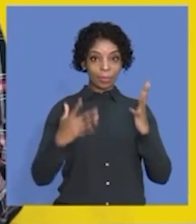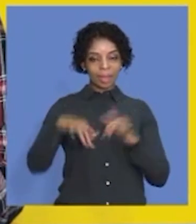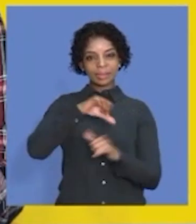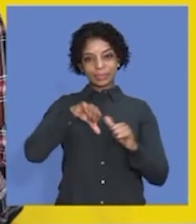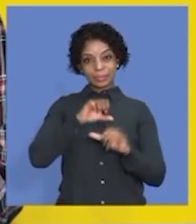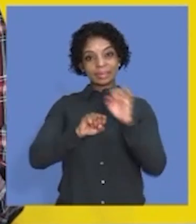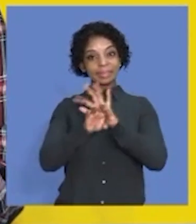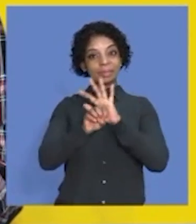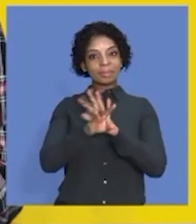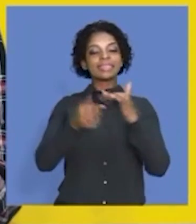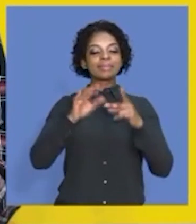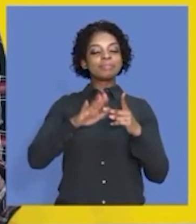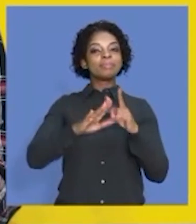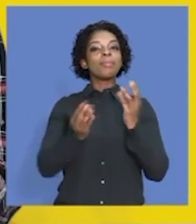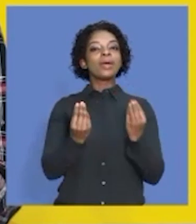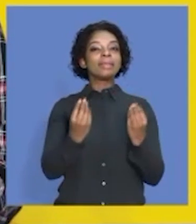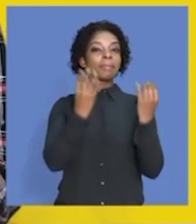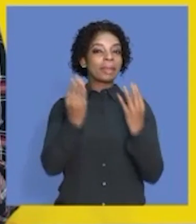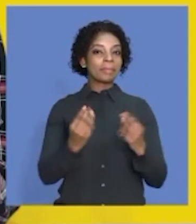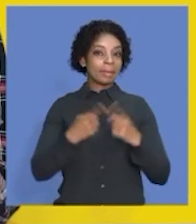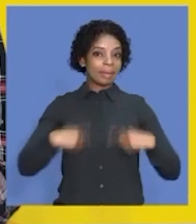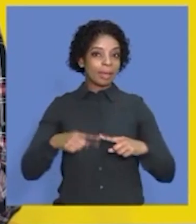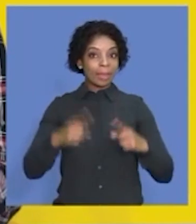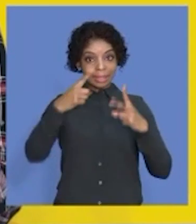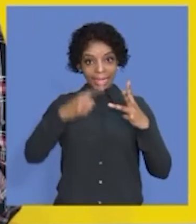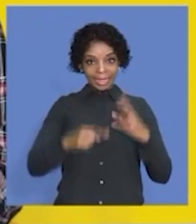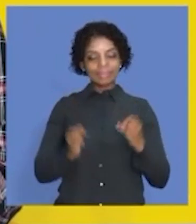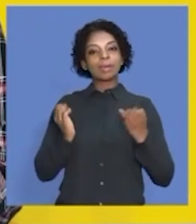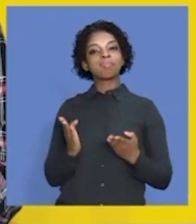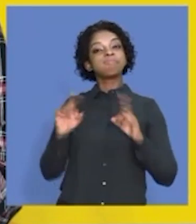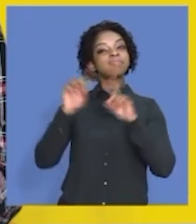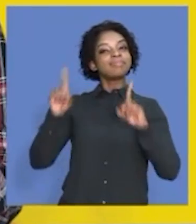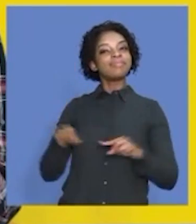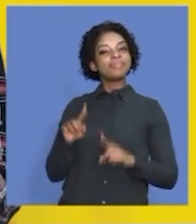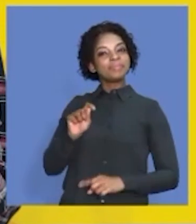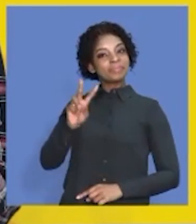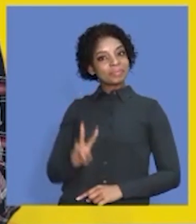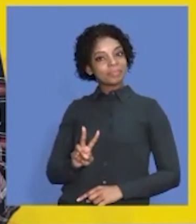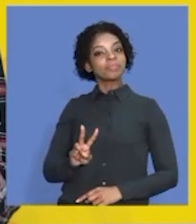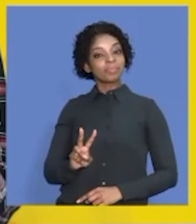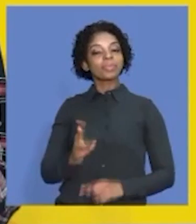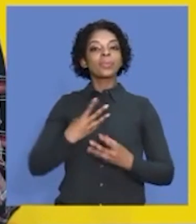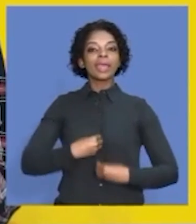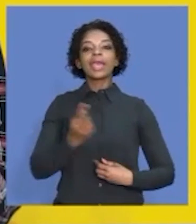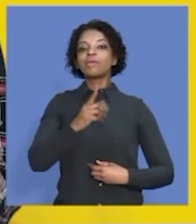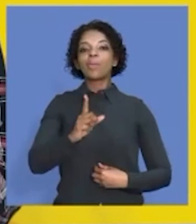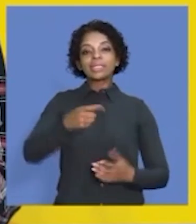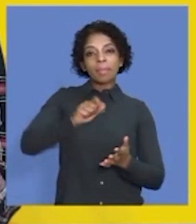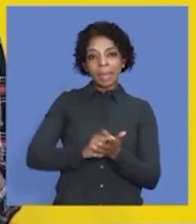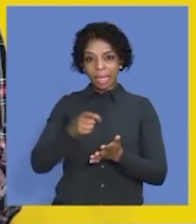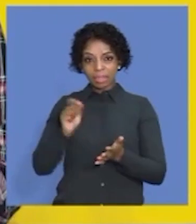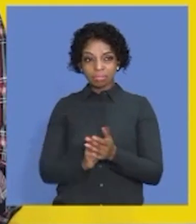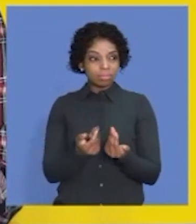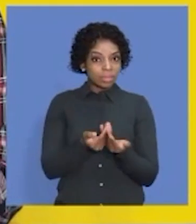platforms, as well as hit us up on our WhatsApp line. All of the details are on the screen. We do have a fun competition going on for you